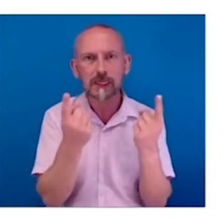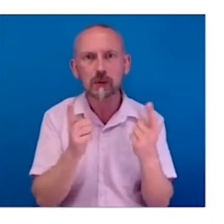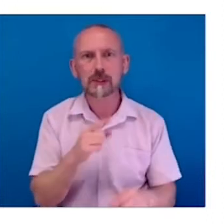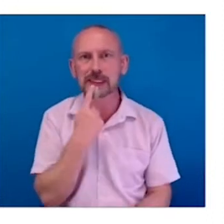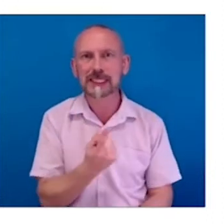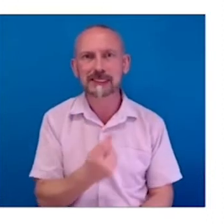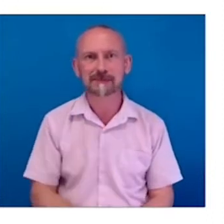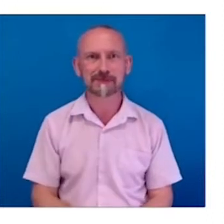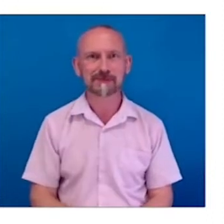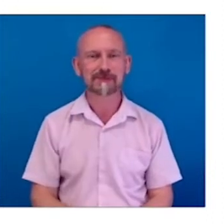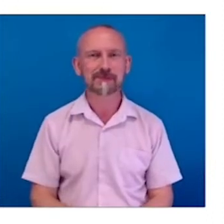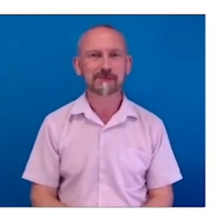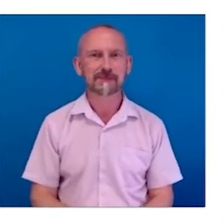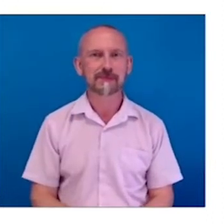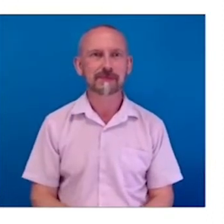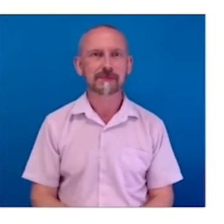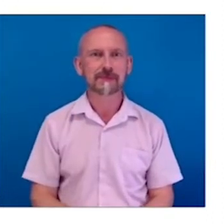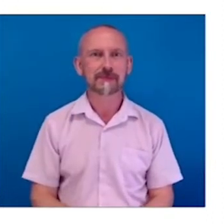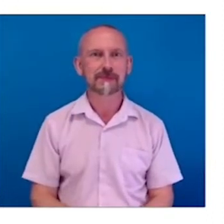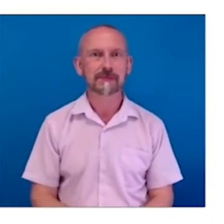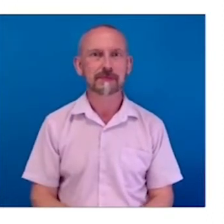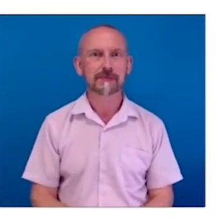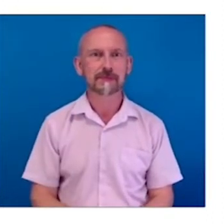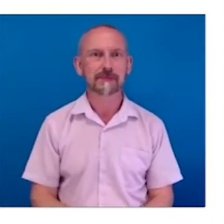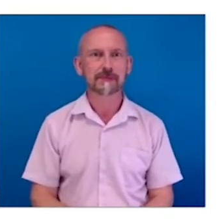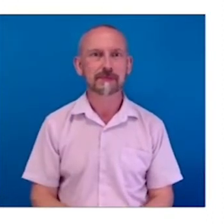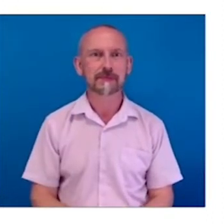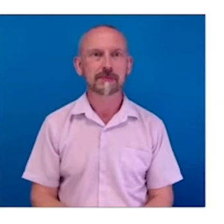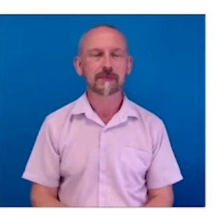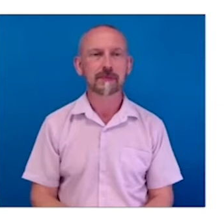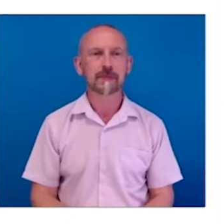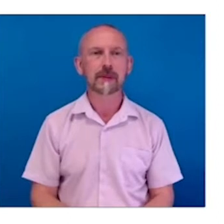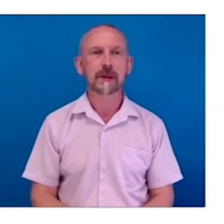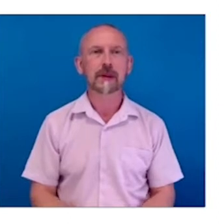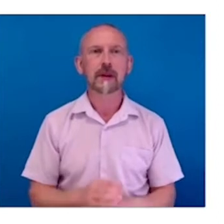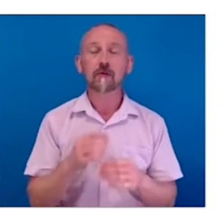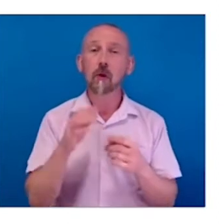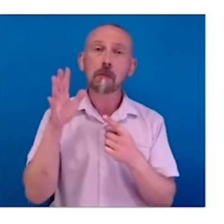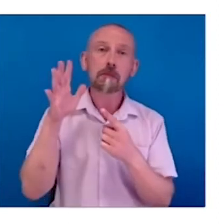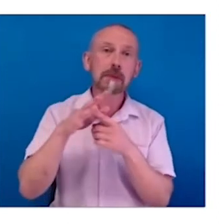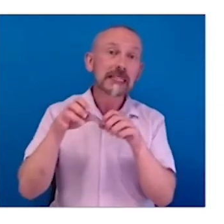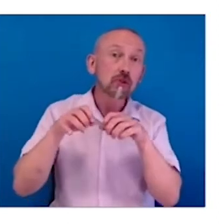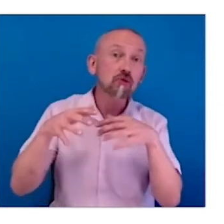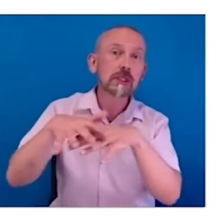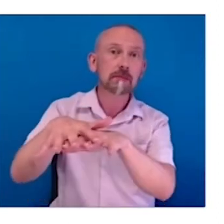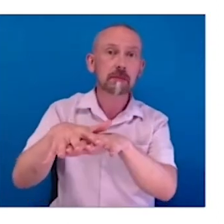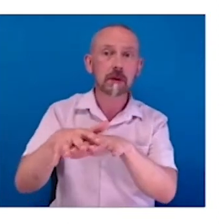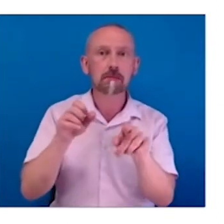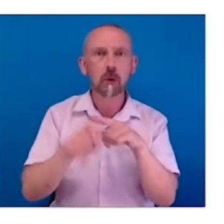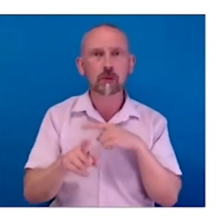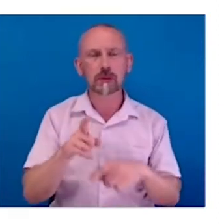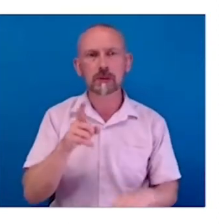When it comes to more structured material, mainstream publishers tend to use a simple approach of splitting audiobooks into